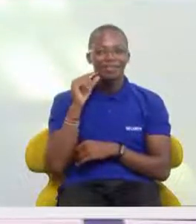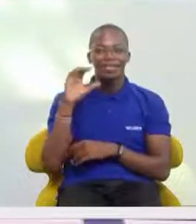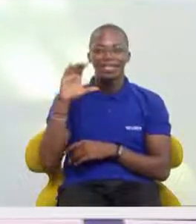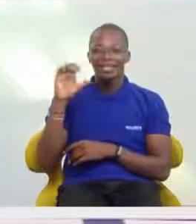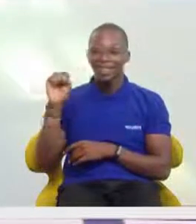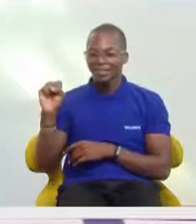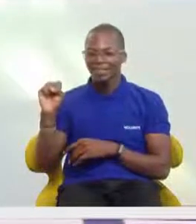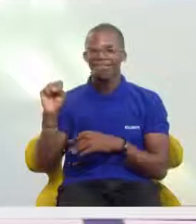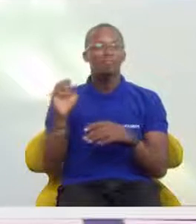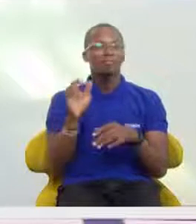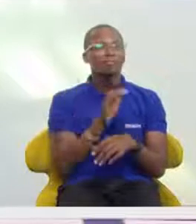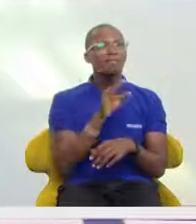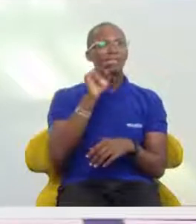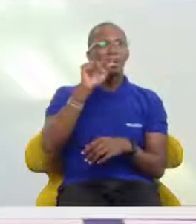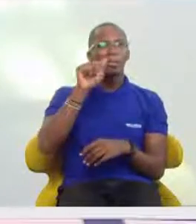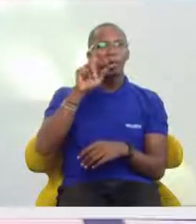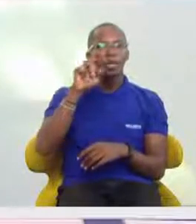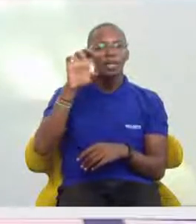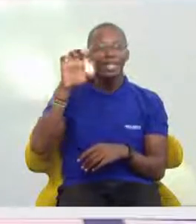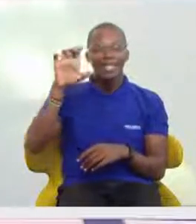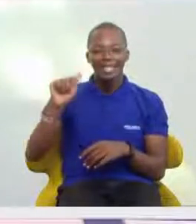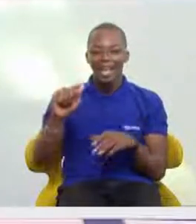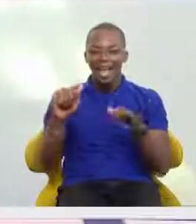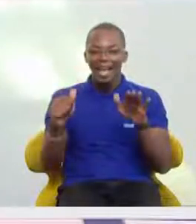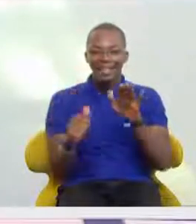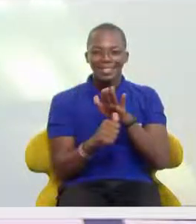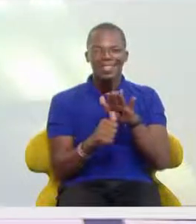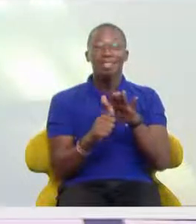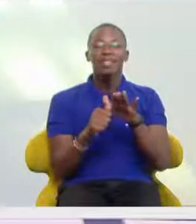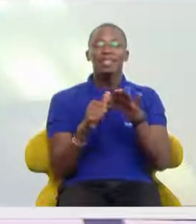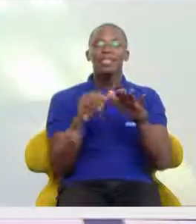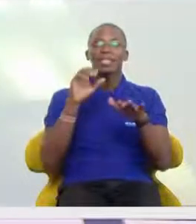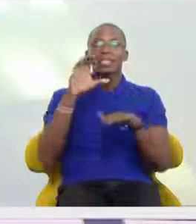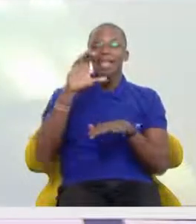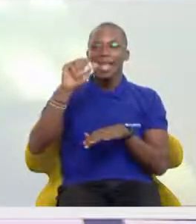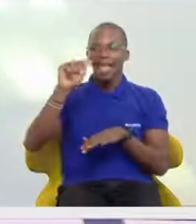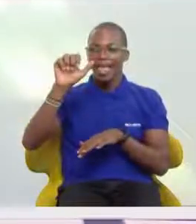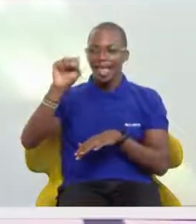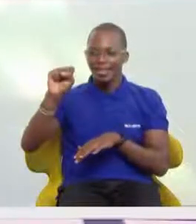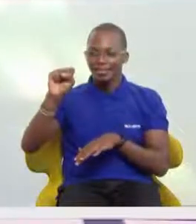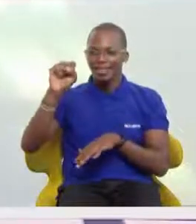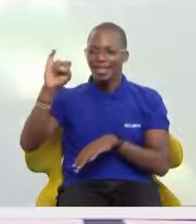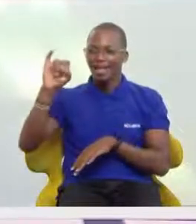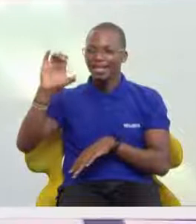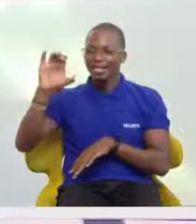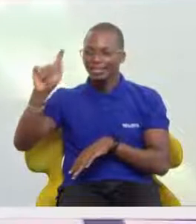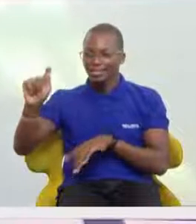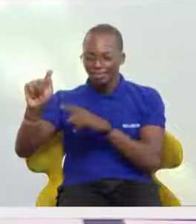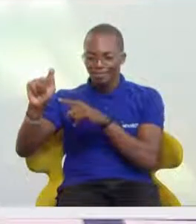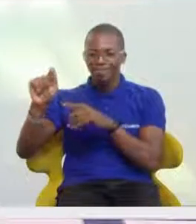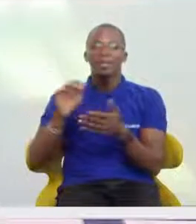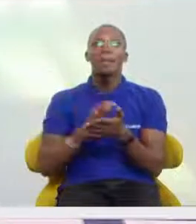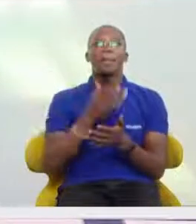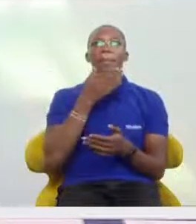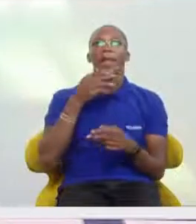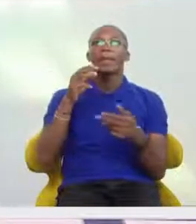Maureen Mbaka, Chief Administrative Secretary, Ministry of ICT. Mr. Bernard